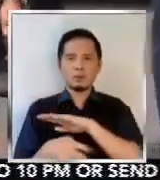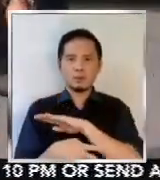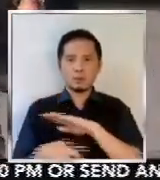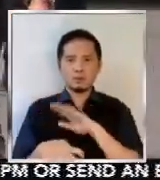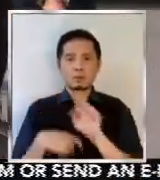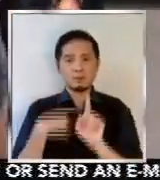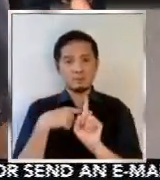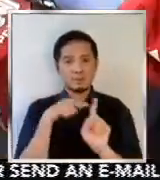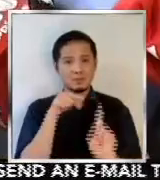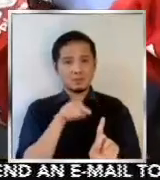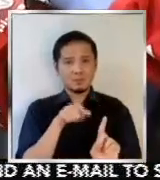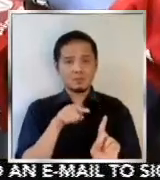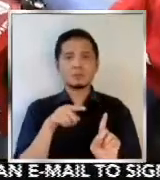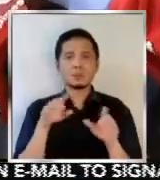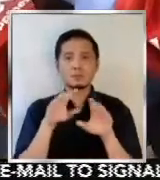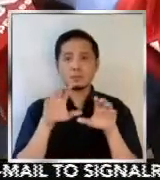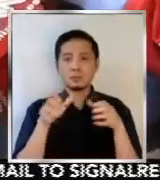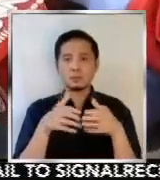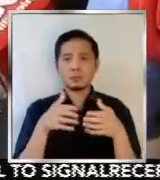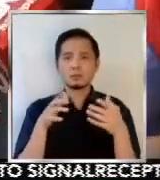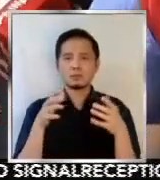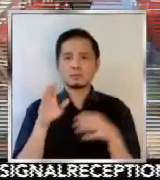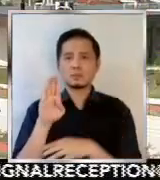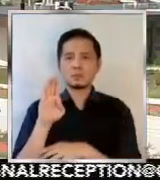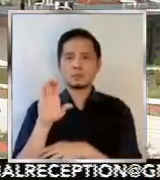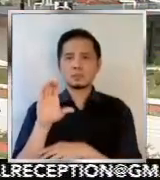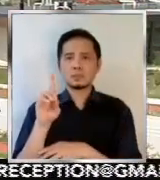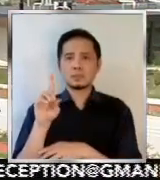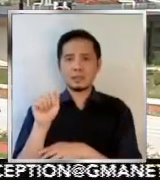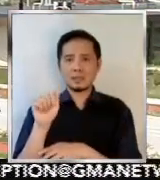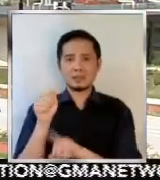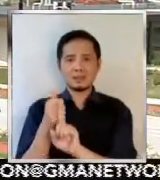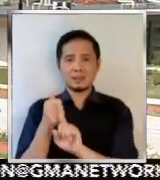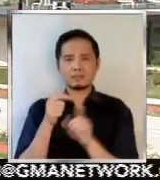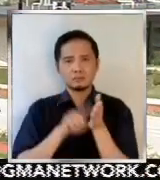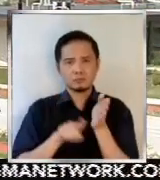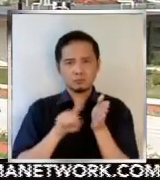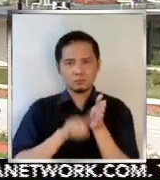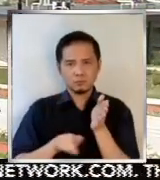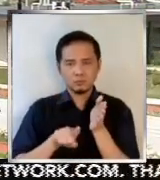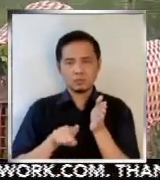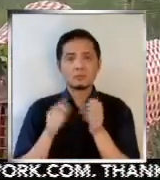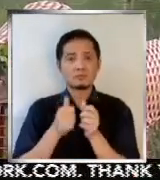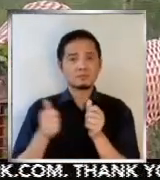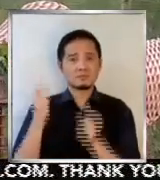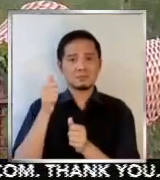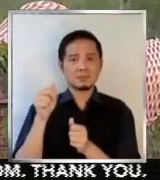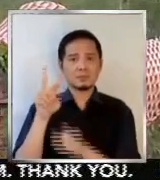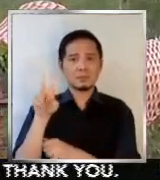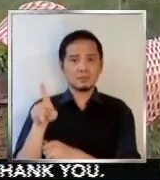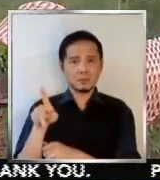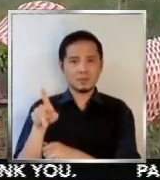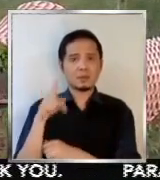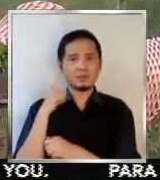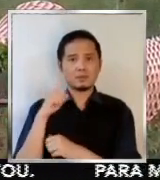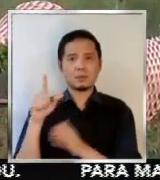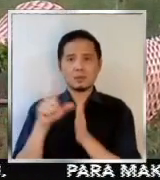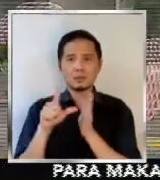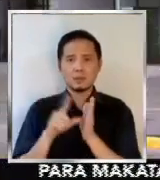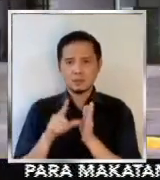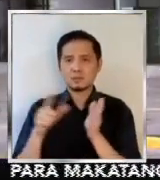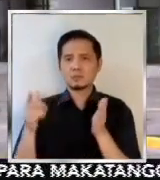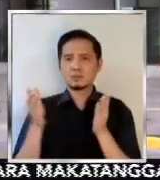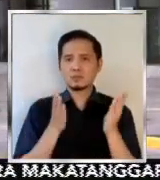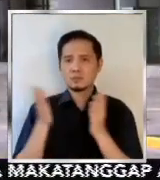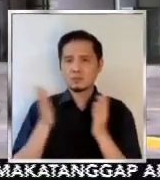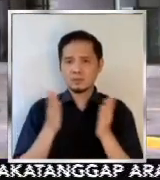Development Authority o BCDA President Vince Dizon, BCDA Senior Vice President for Legal Services Attorney Elvira Estanislao,